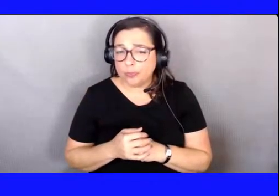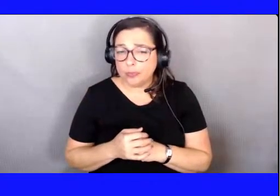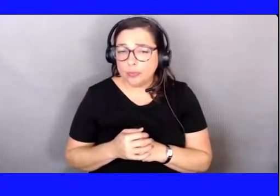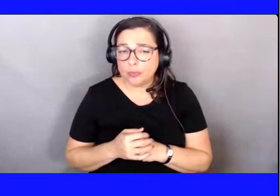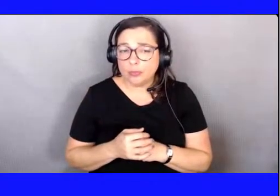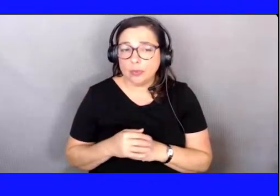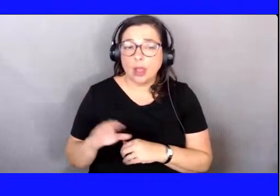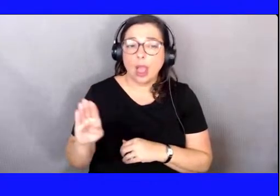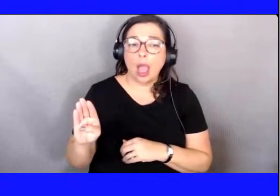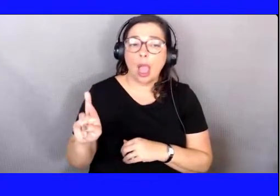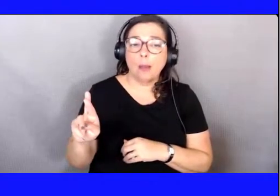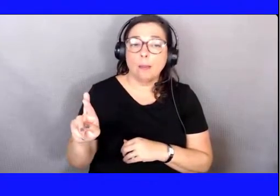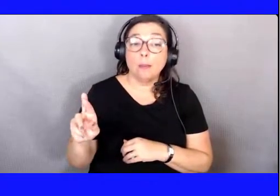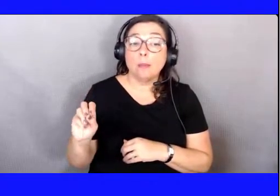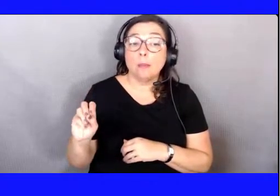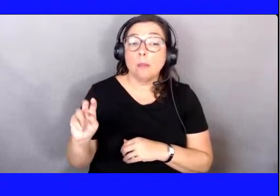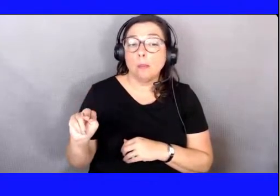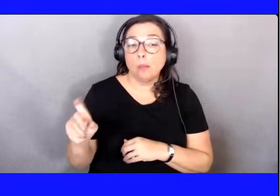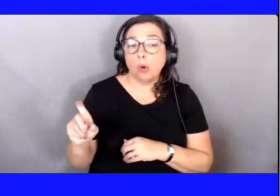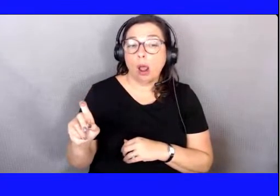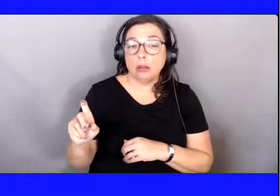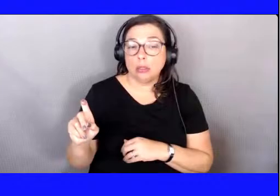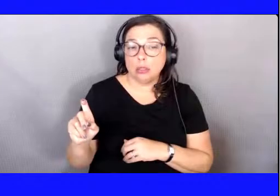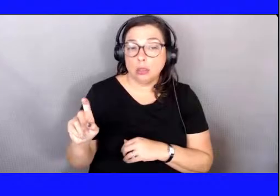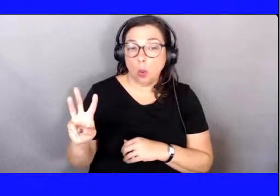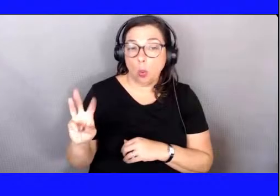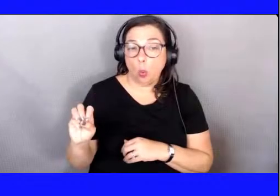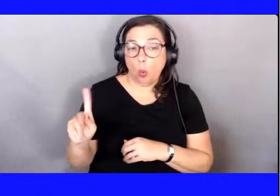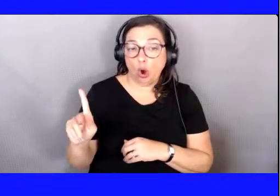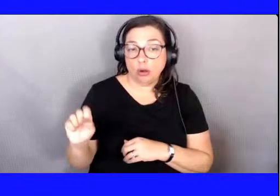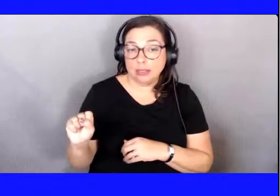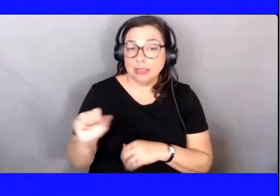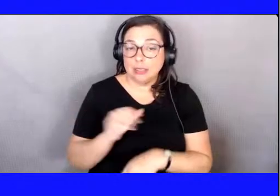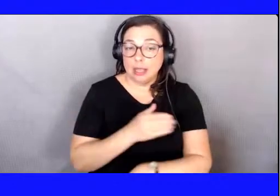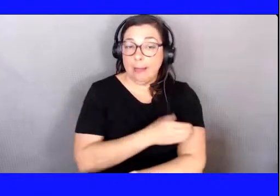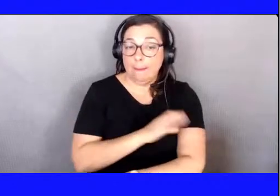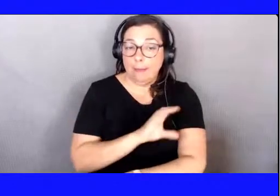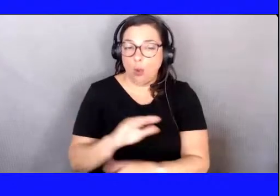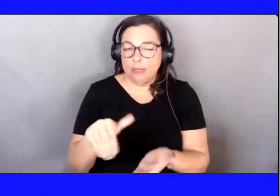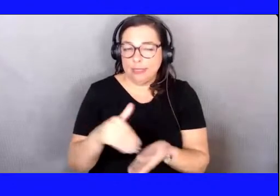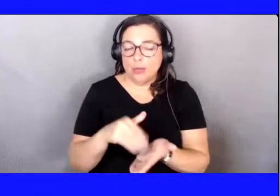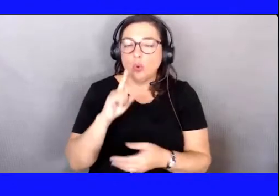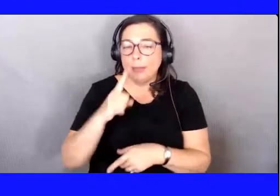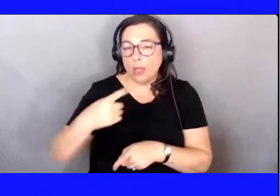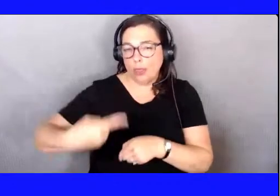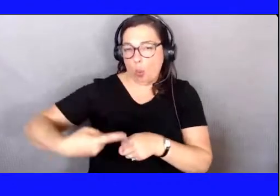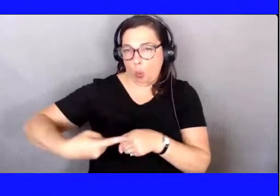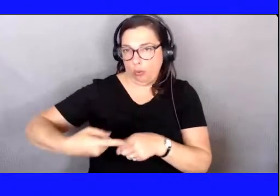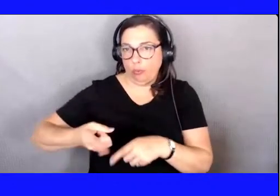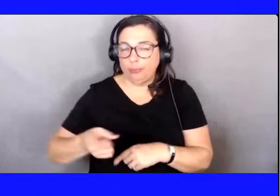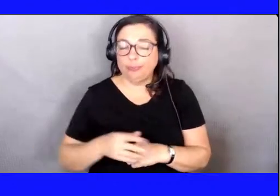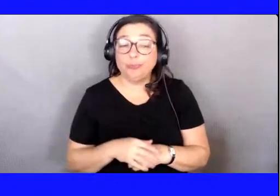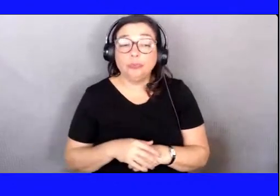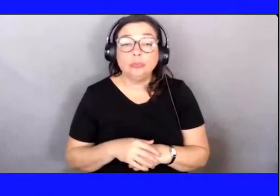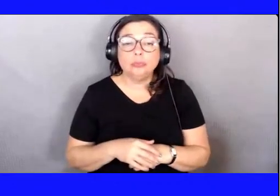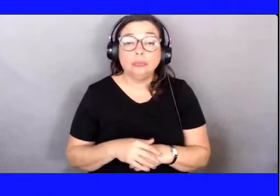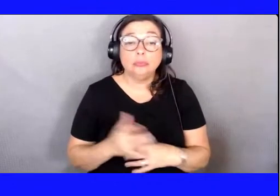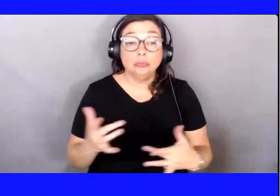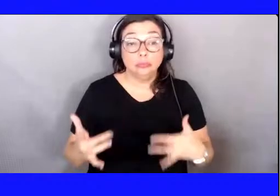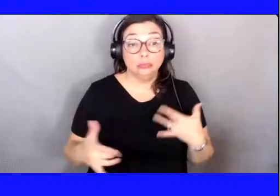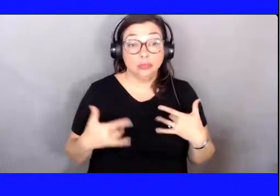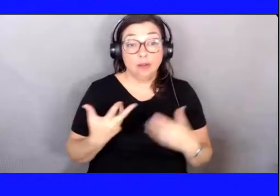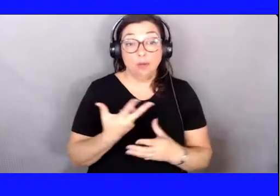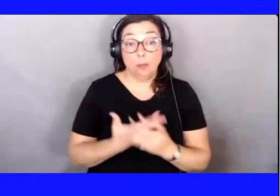Arts Empowerment Center will be on the corner. What's exciting about those uses, both Bronx Works and African